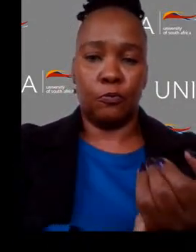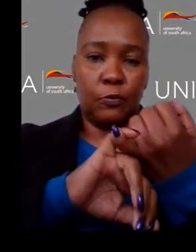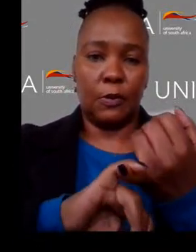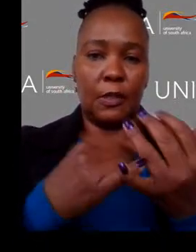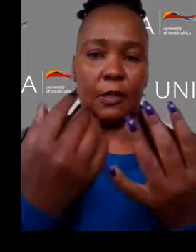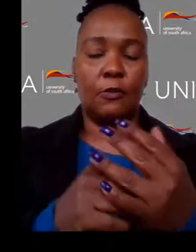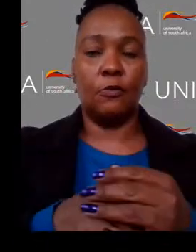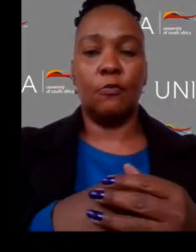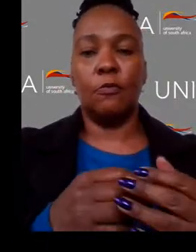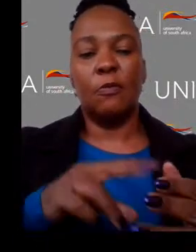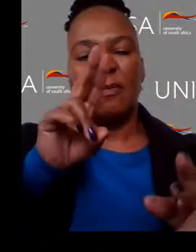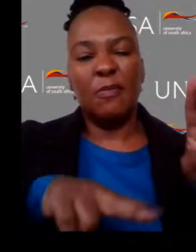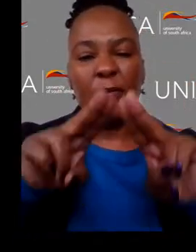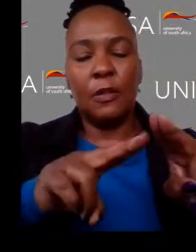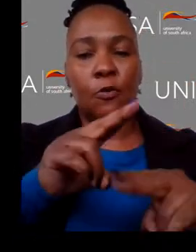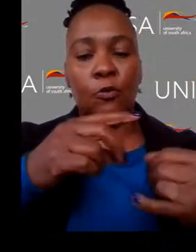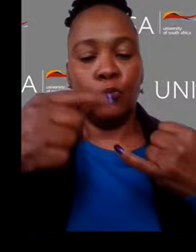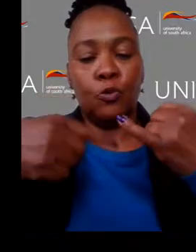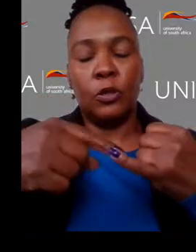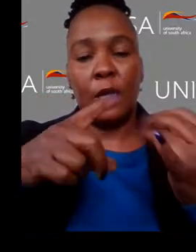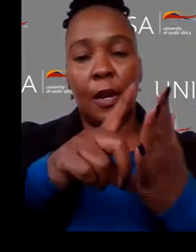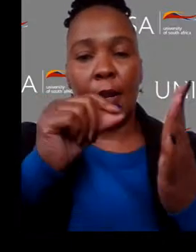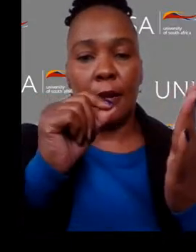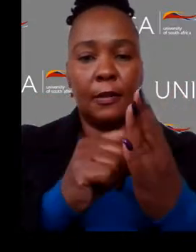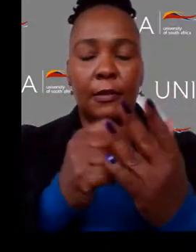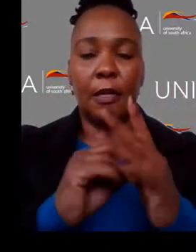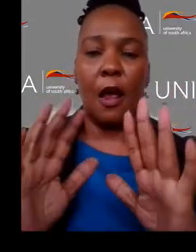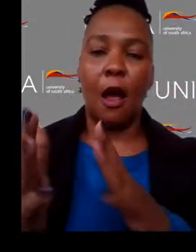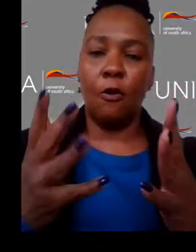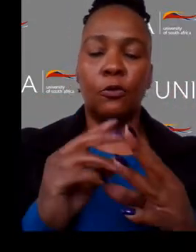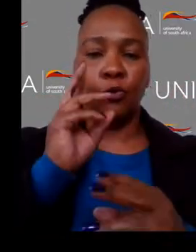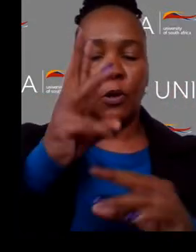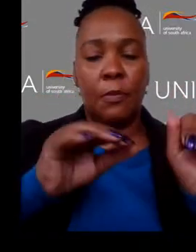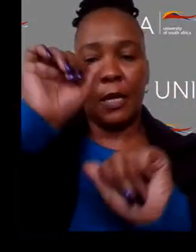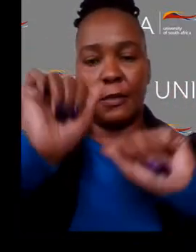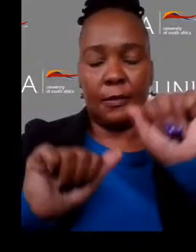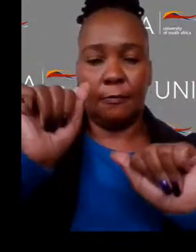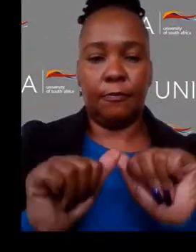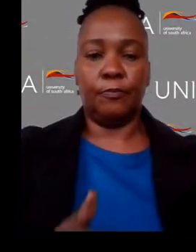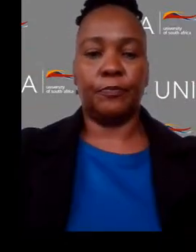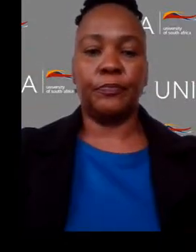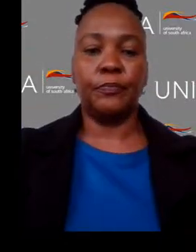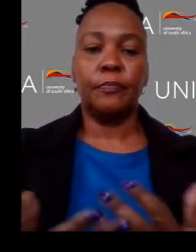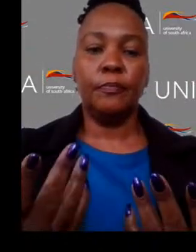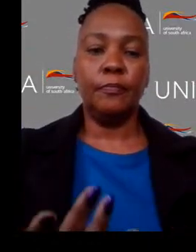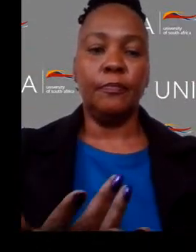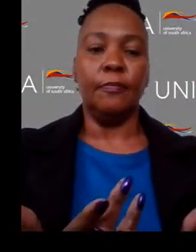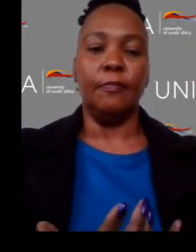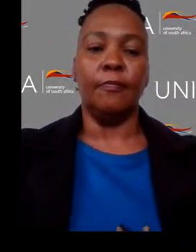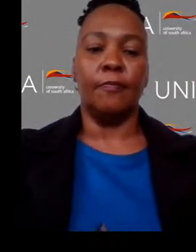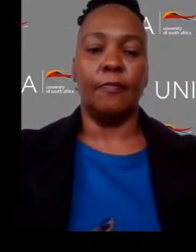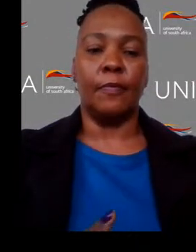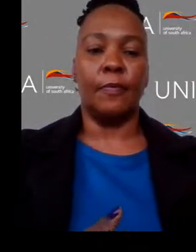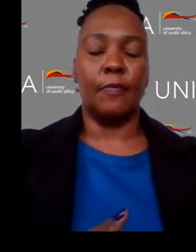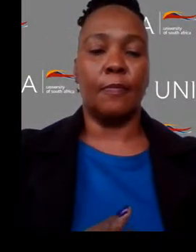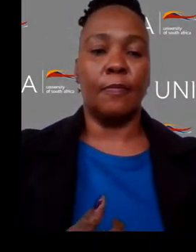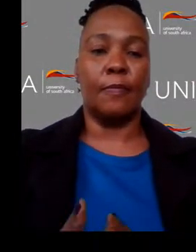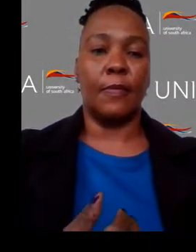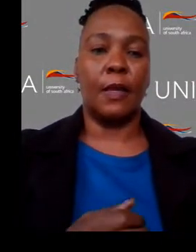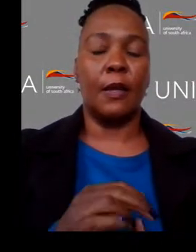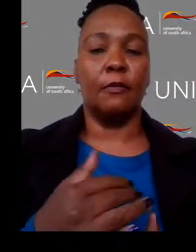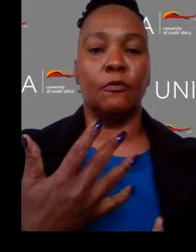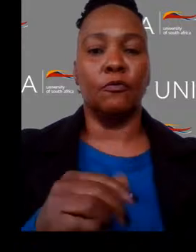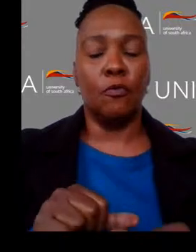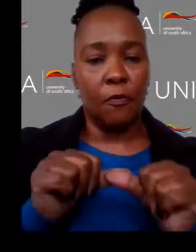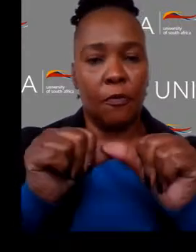make sure exactly how the module will be assessed. Now, while we work through this material, if you want to follow